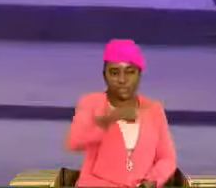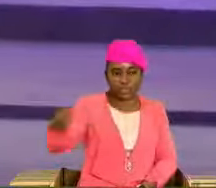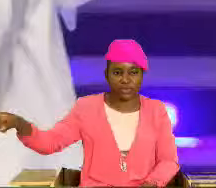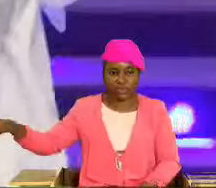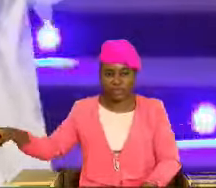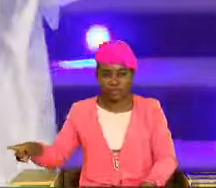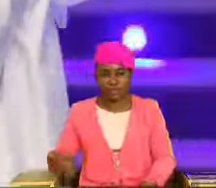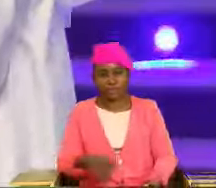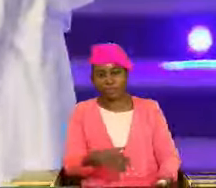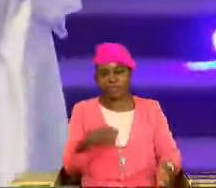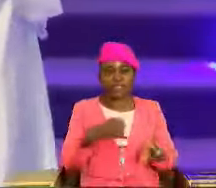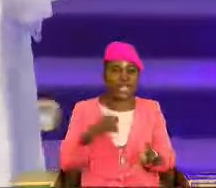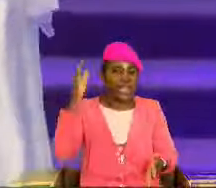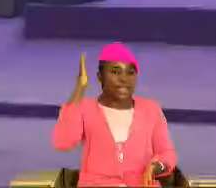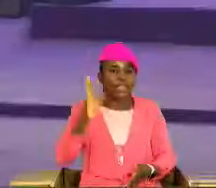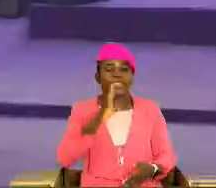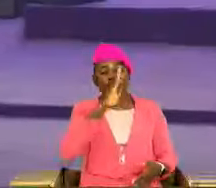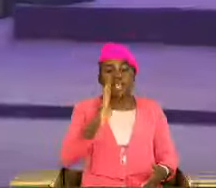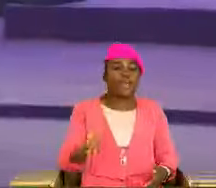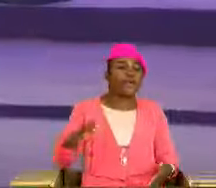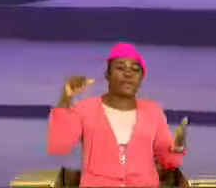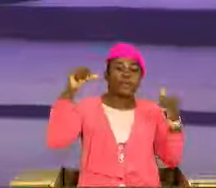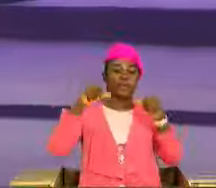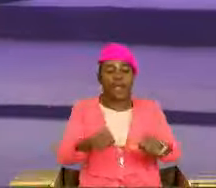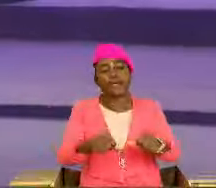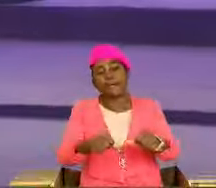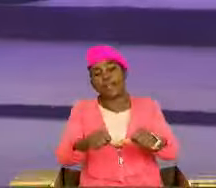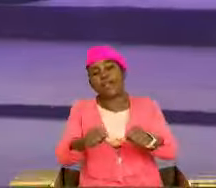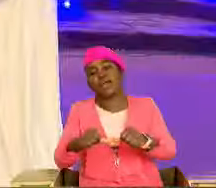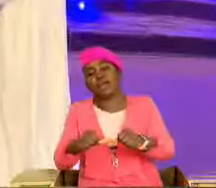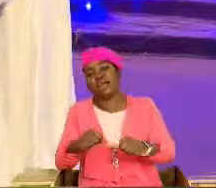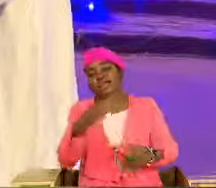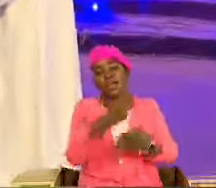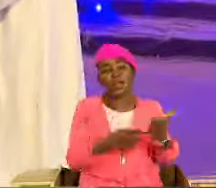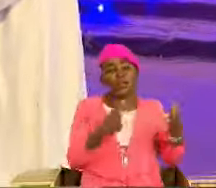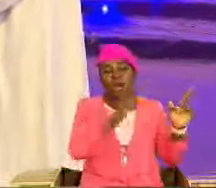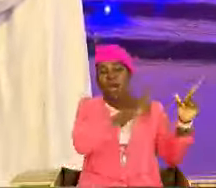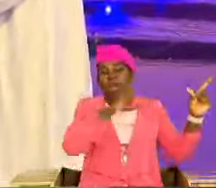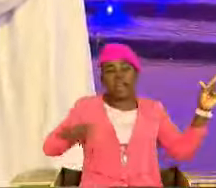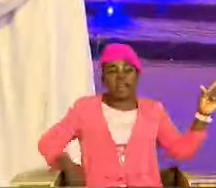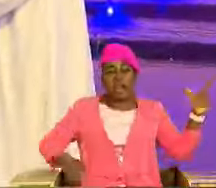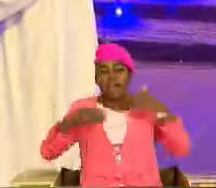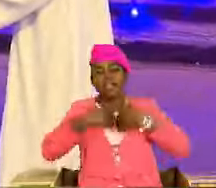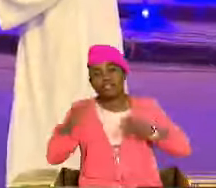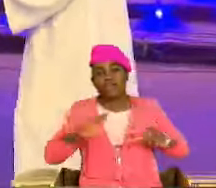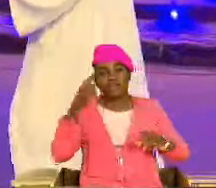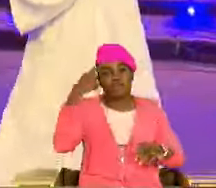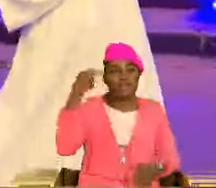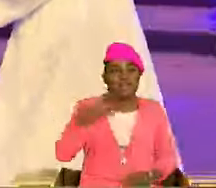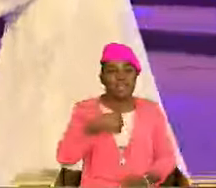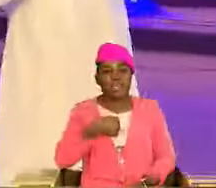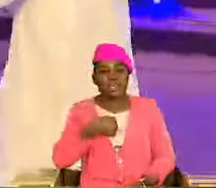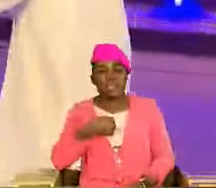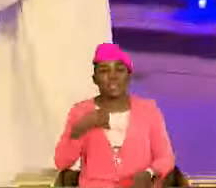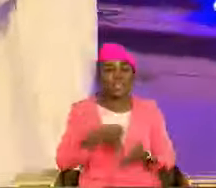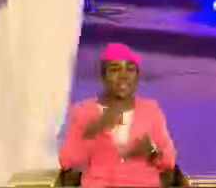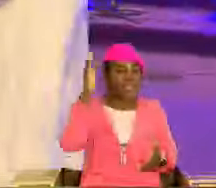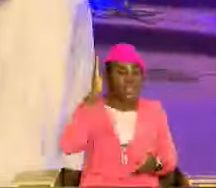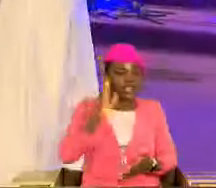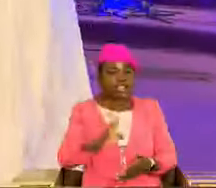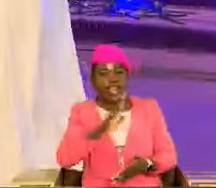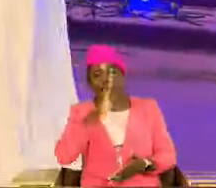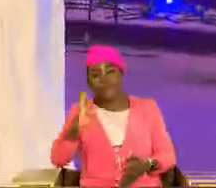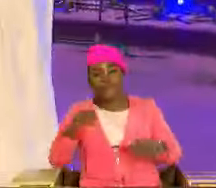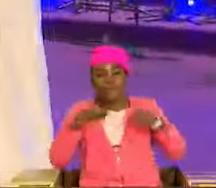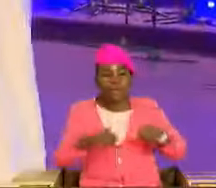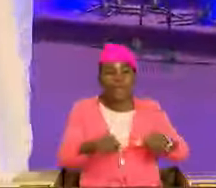be permanent it shall be permanent What the Lord Has Done For Us